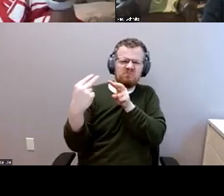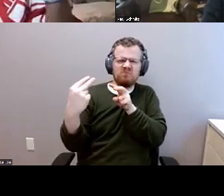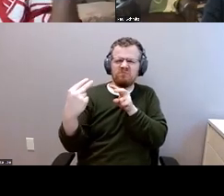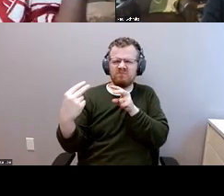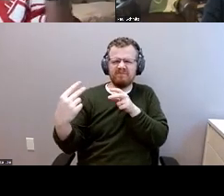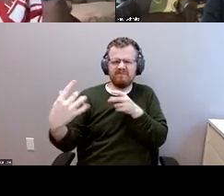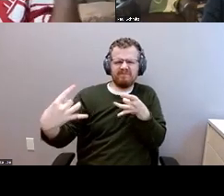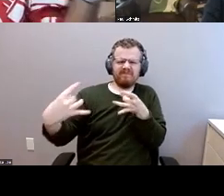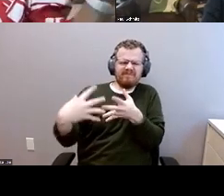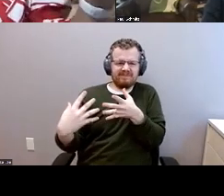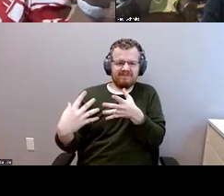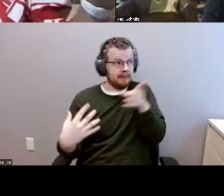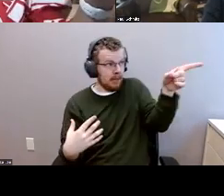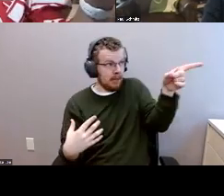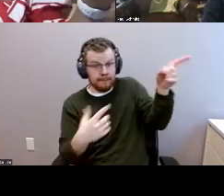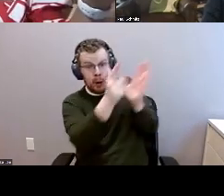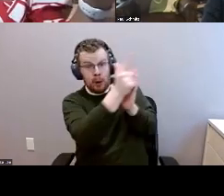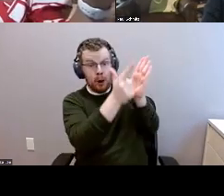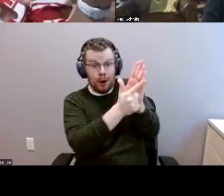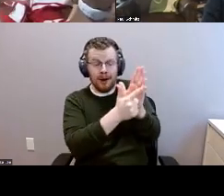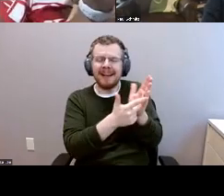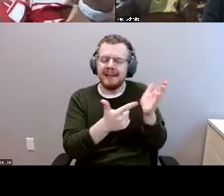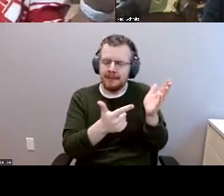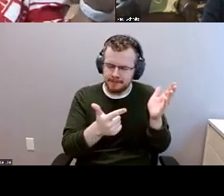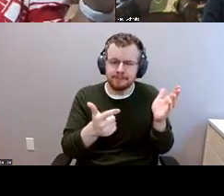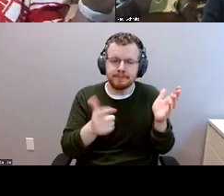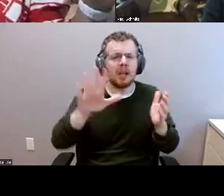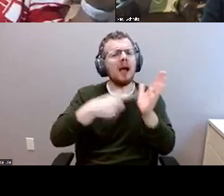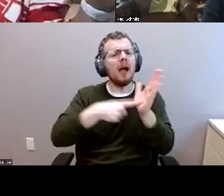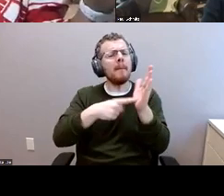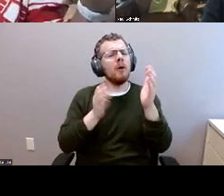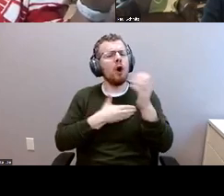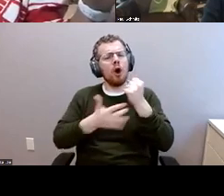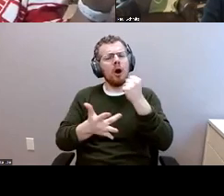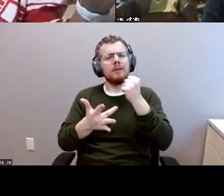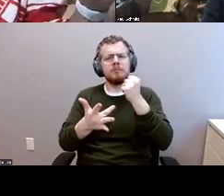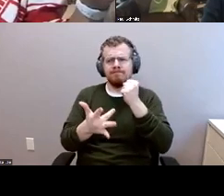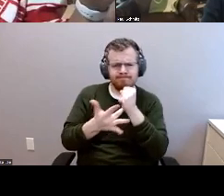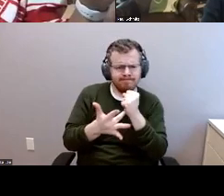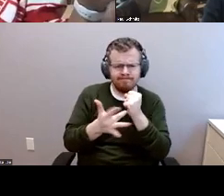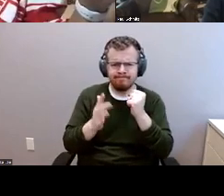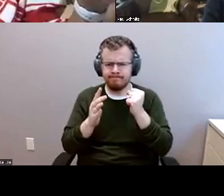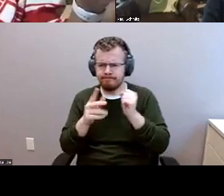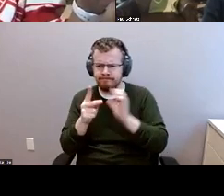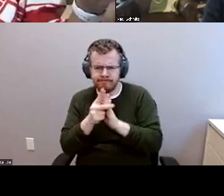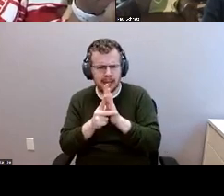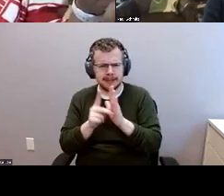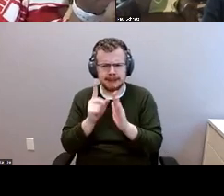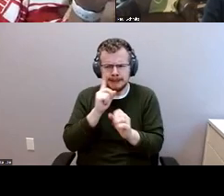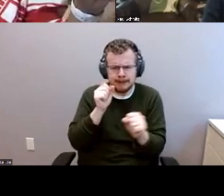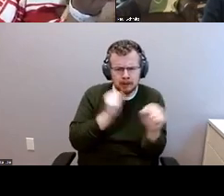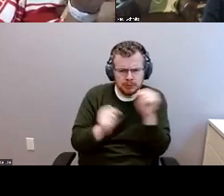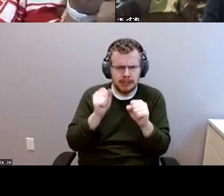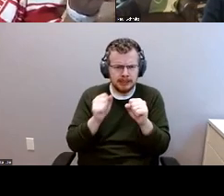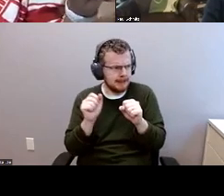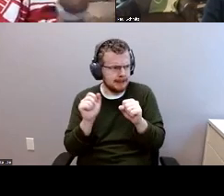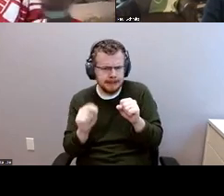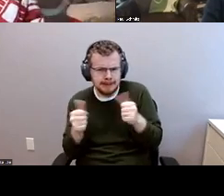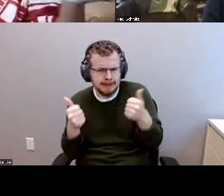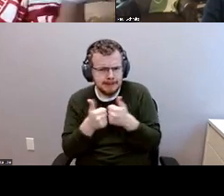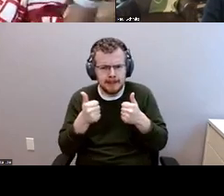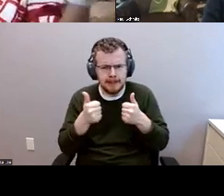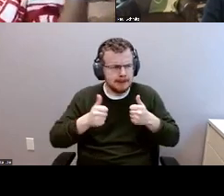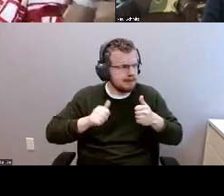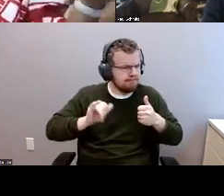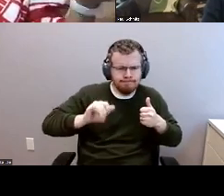that, because sometimes we get super technical in our strategies, or we're holding the complexity of how adaptive the challenge is and how we need to be